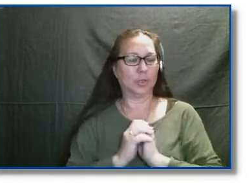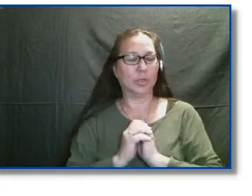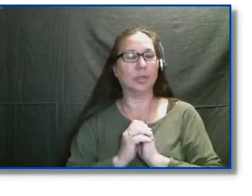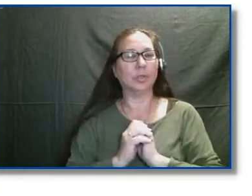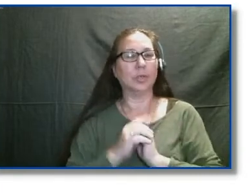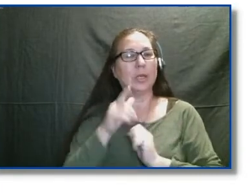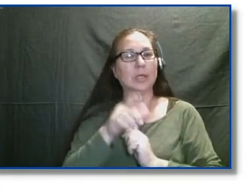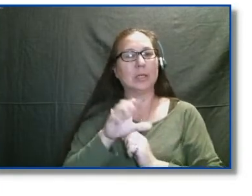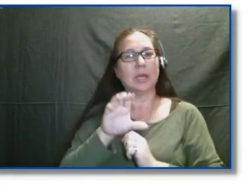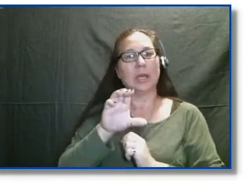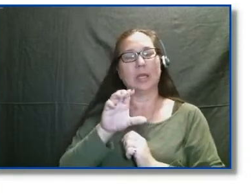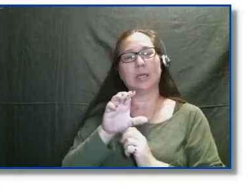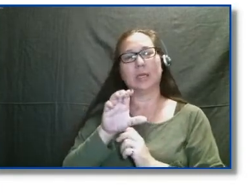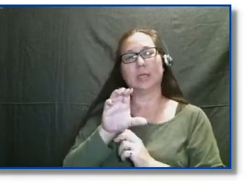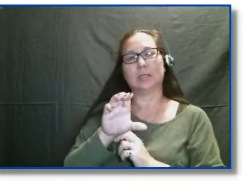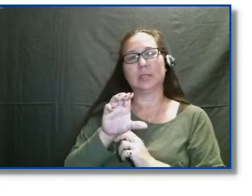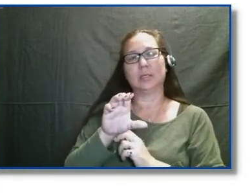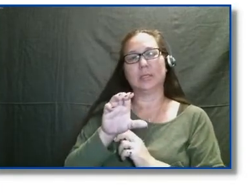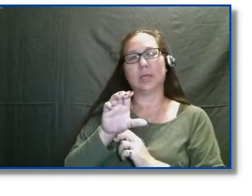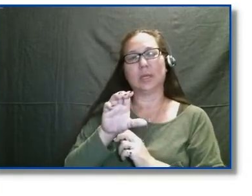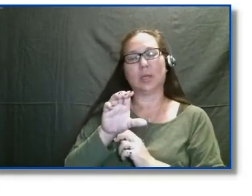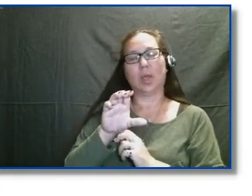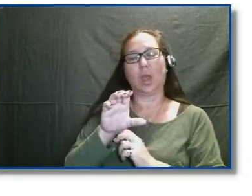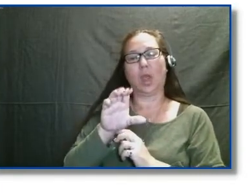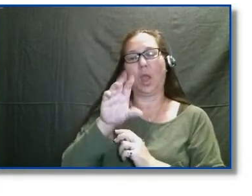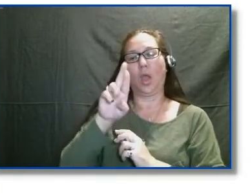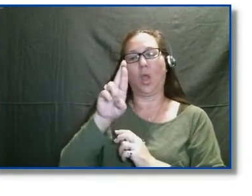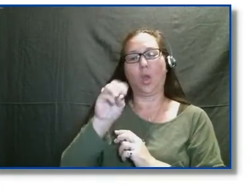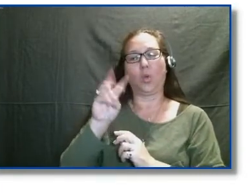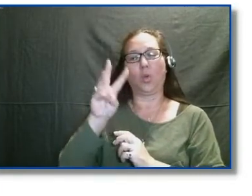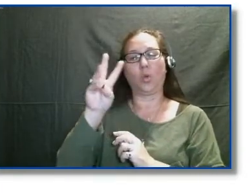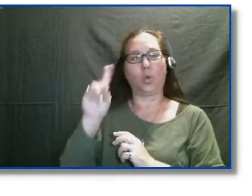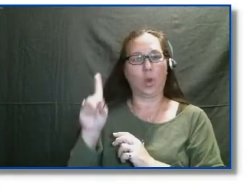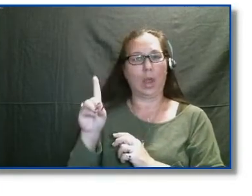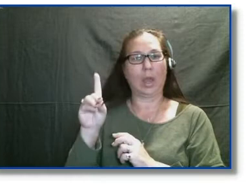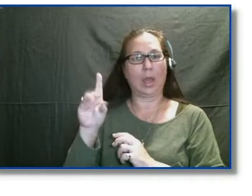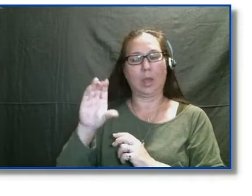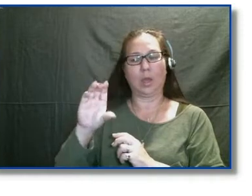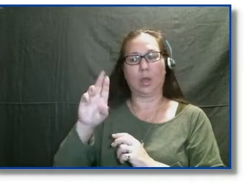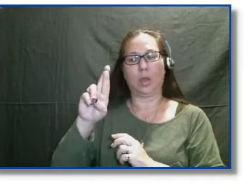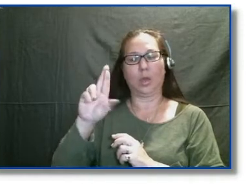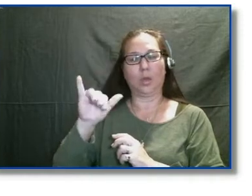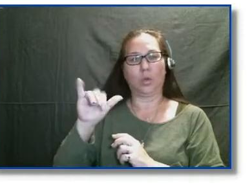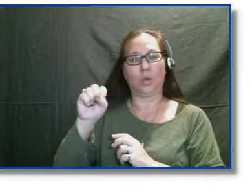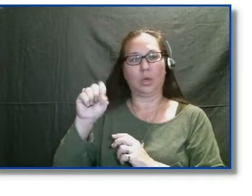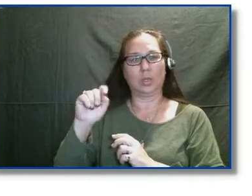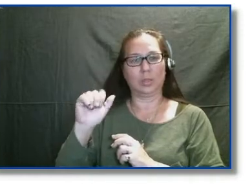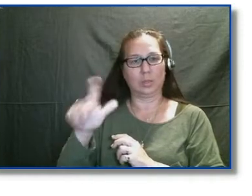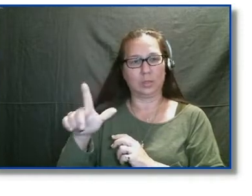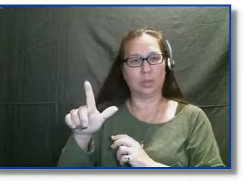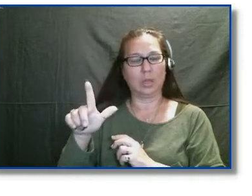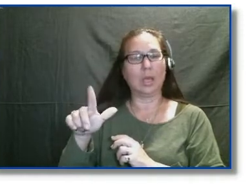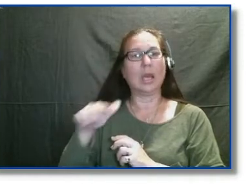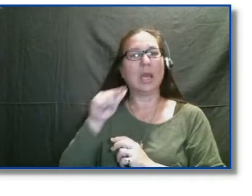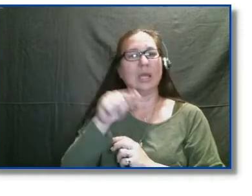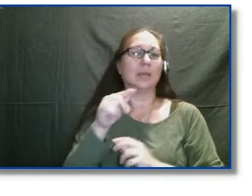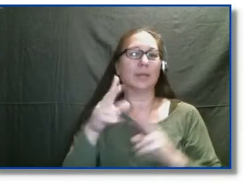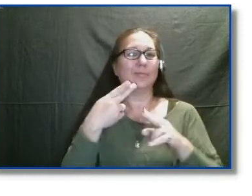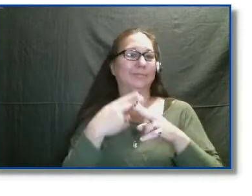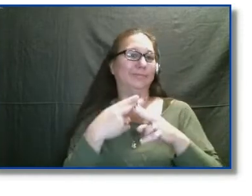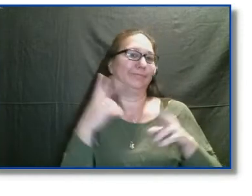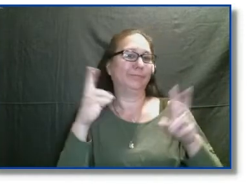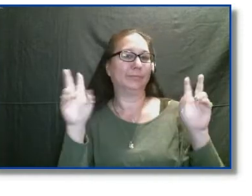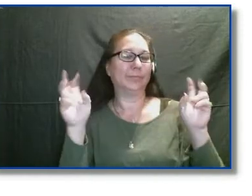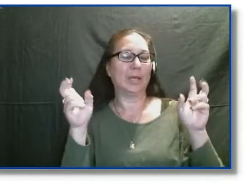Castello di Rivoli, entitled Crowd Crystal, which is a good, this piece is entitled Chemical Garden, and it's a good example of